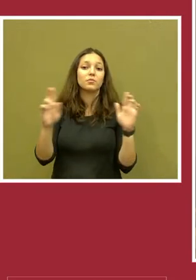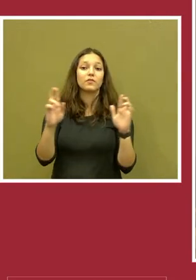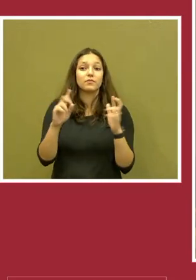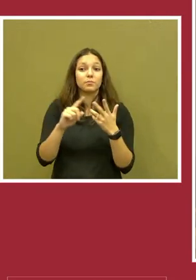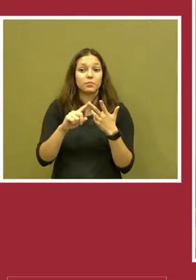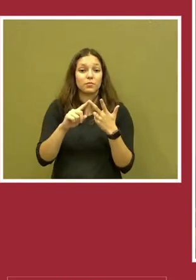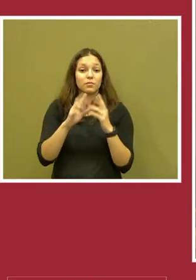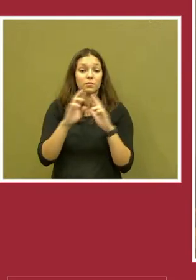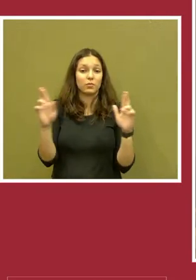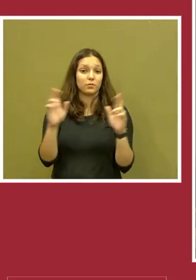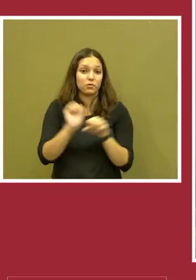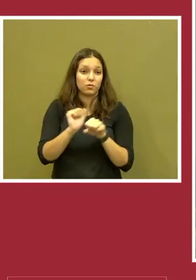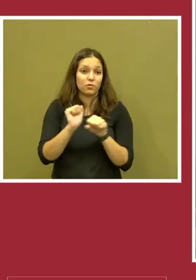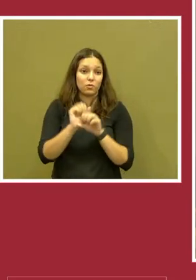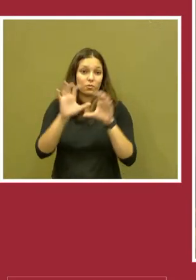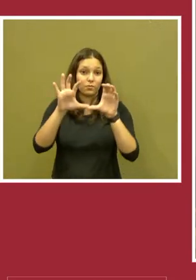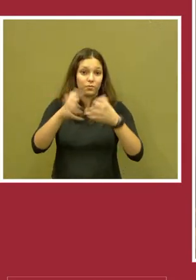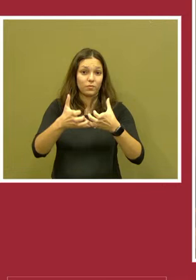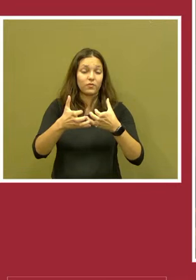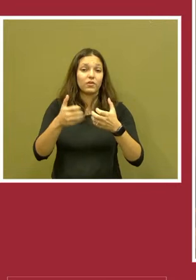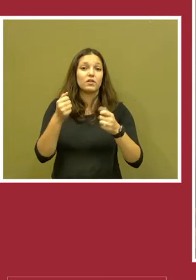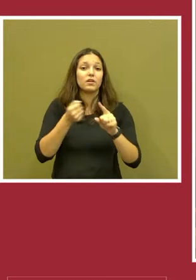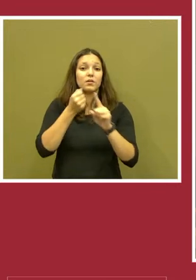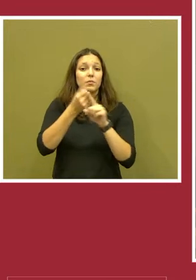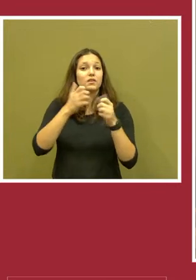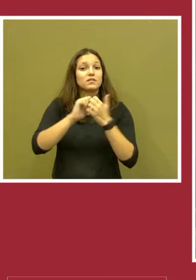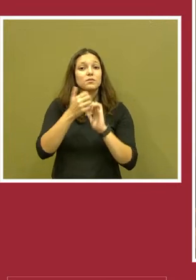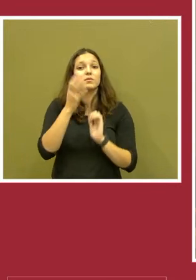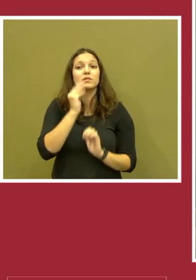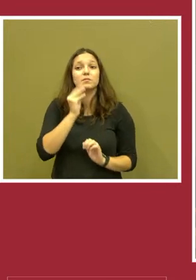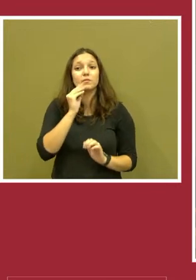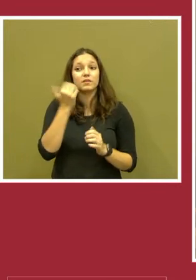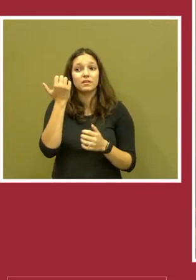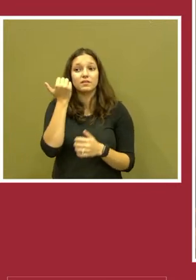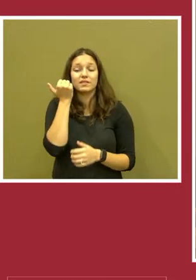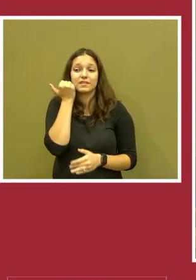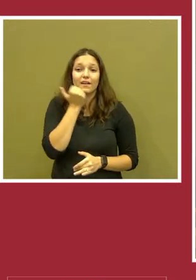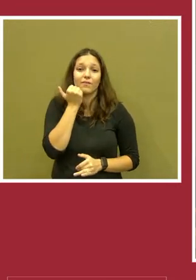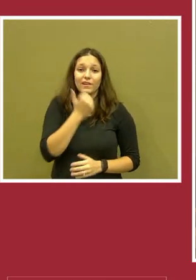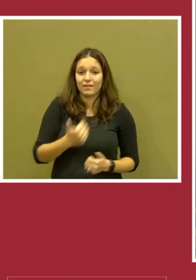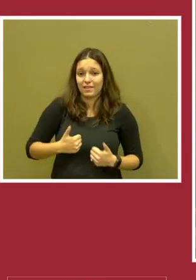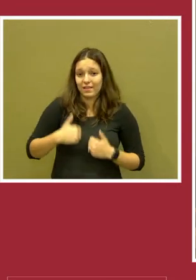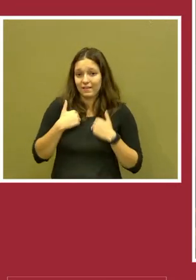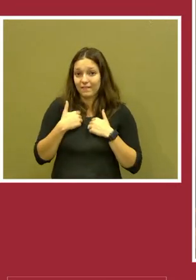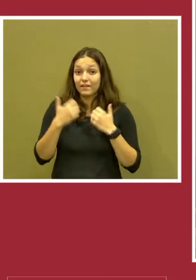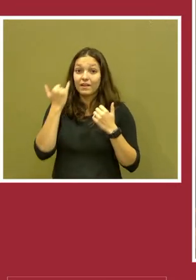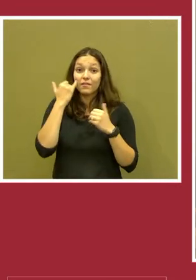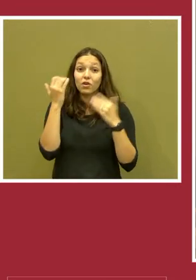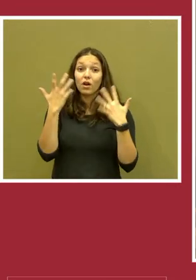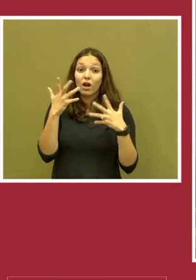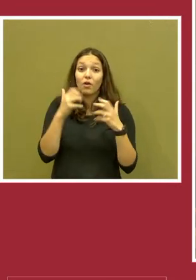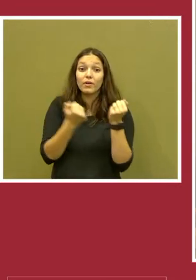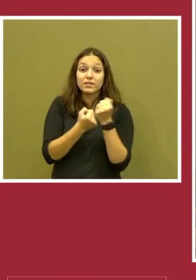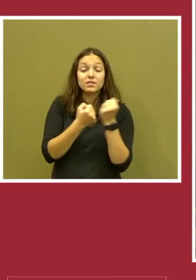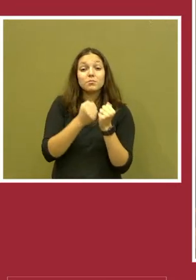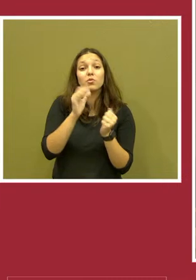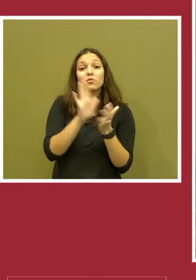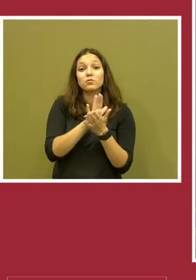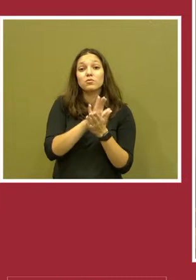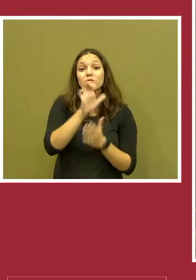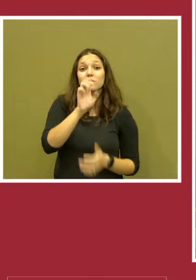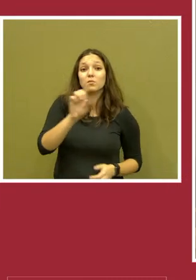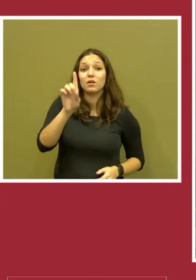workforce that impacts how we experience every aspect of our day-to-day life. So if you already support the school bond,